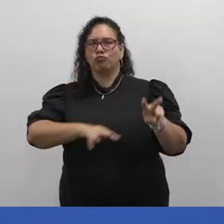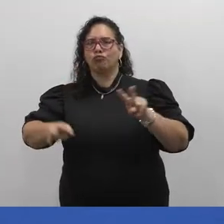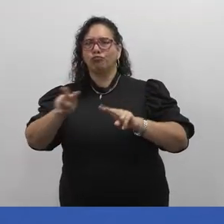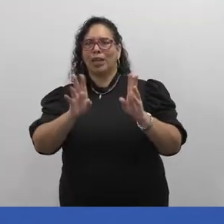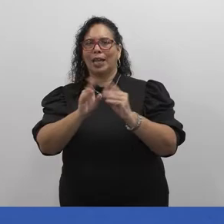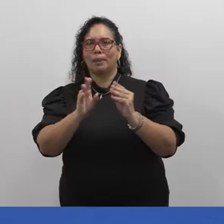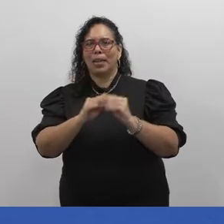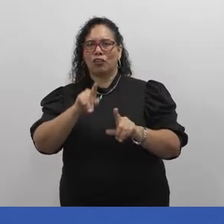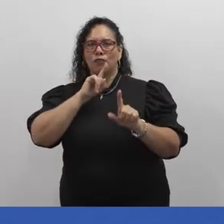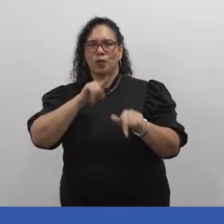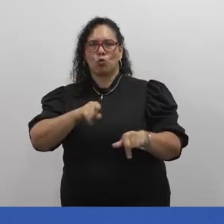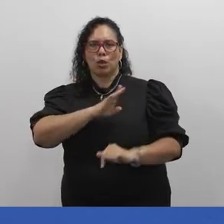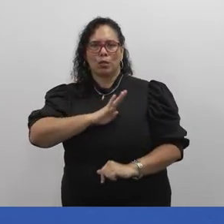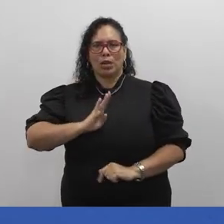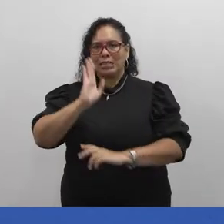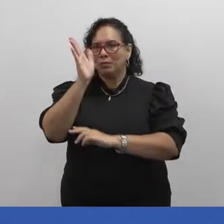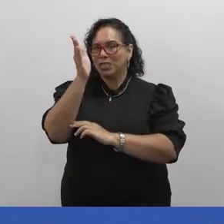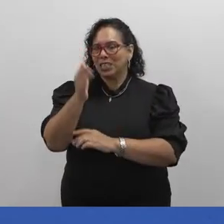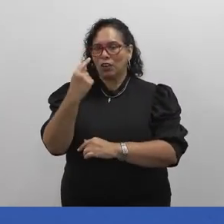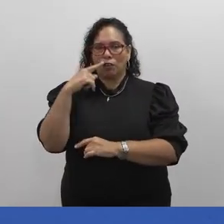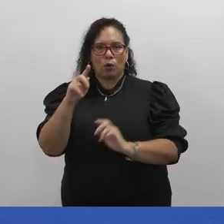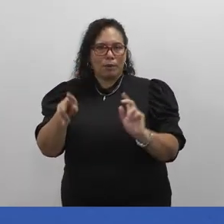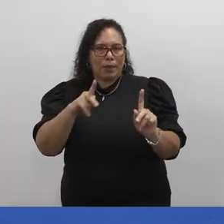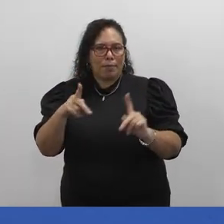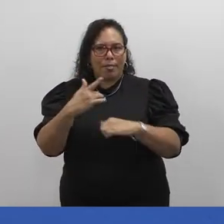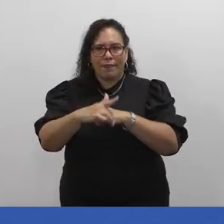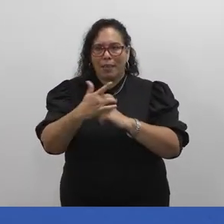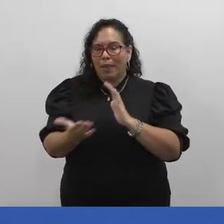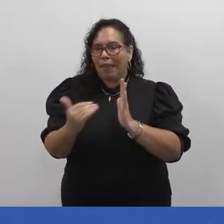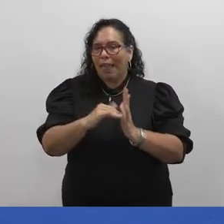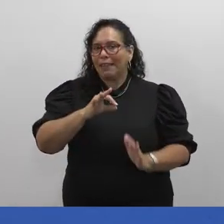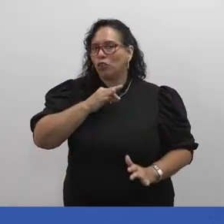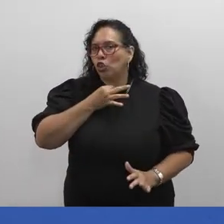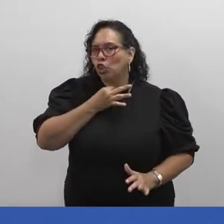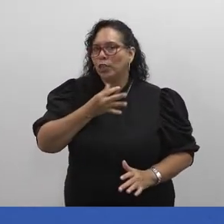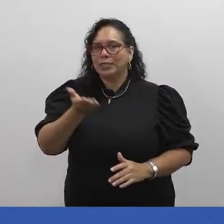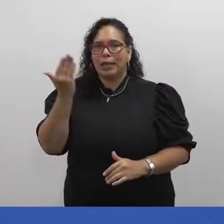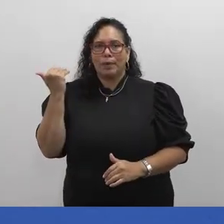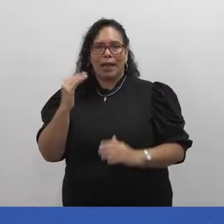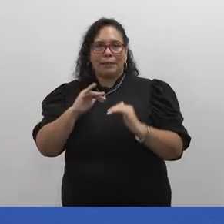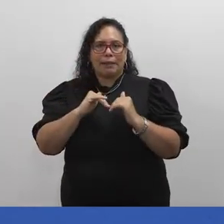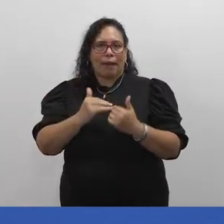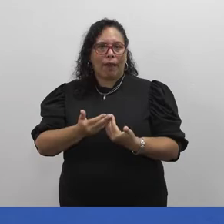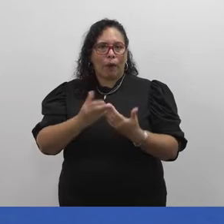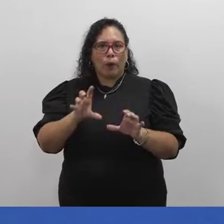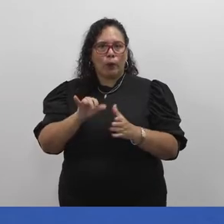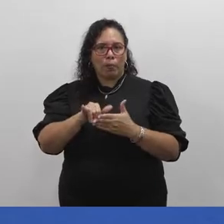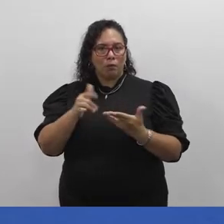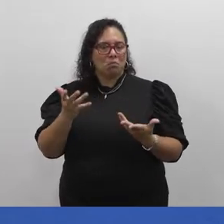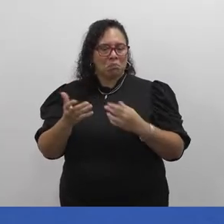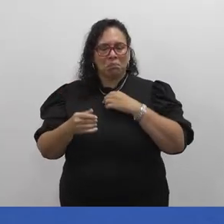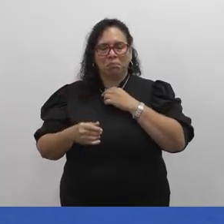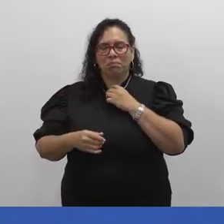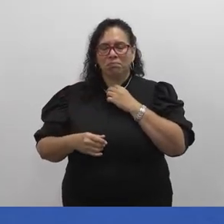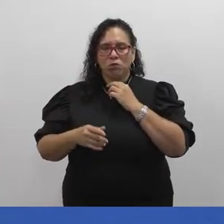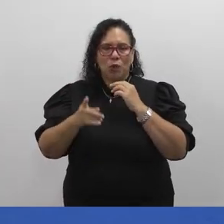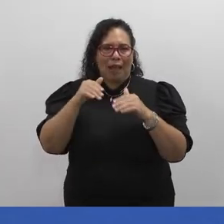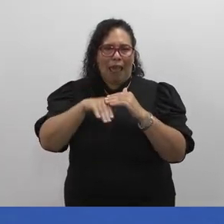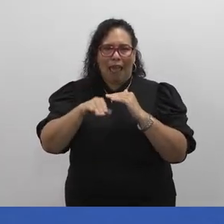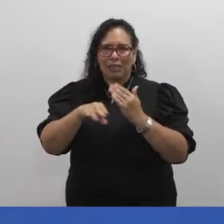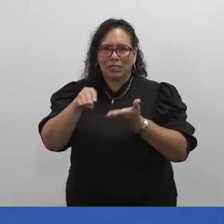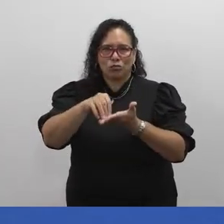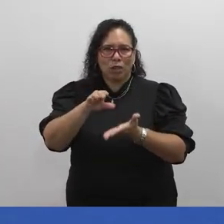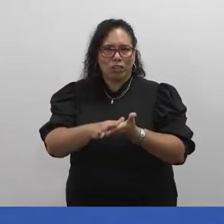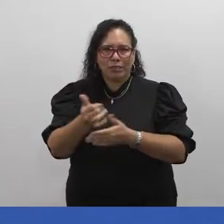report to the board, so there's presentations available for people, again, who are curious in the past of how that has been done. They can access those